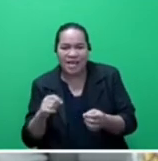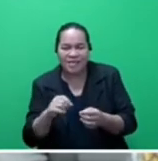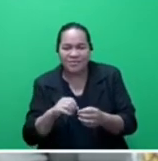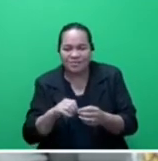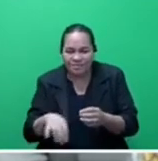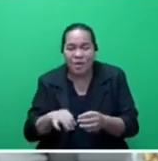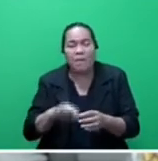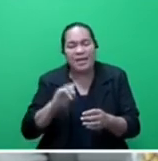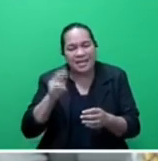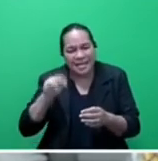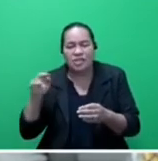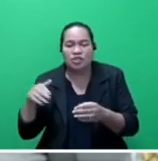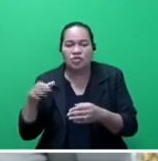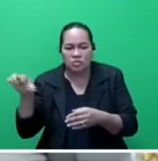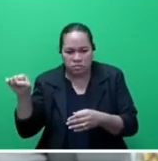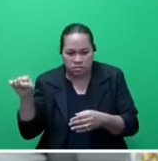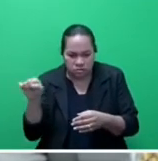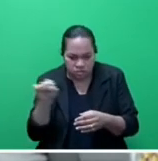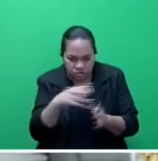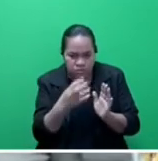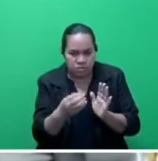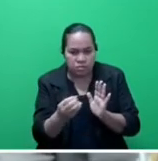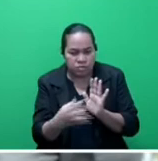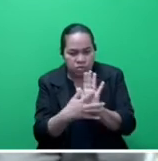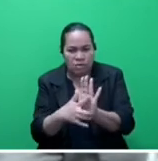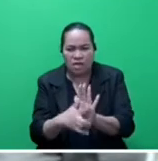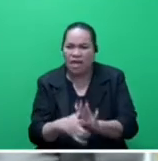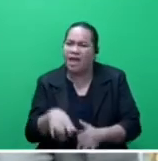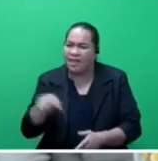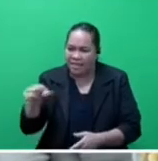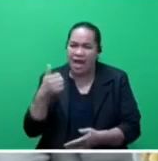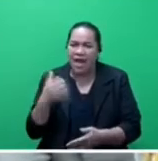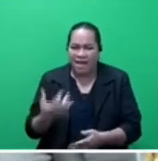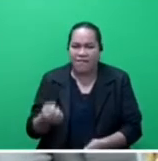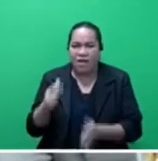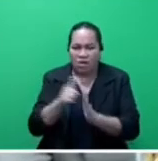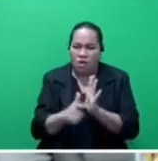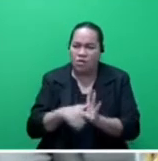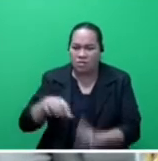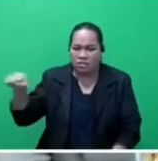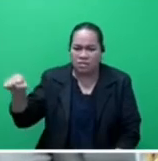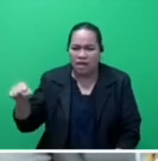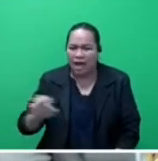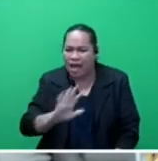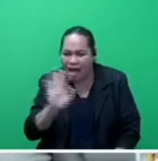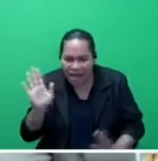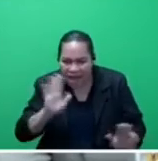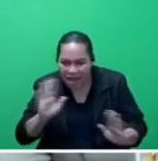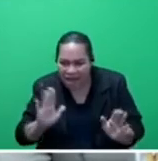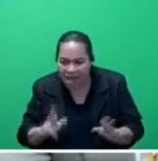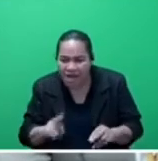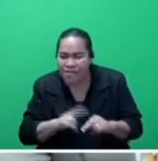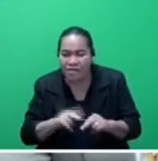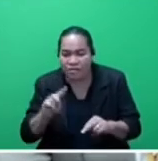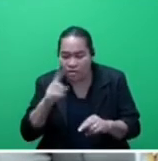activated. Sitting on the shelf, legislated. Hello, Fiji First, are you awake here? Or